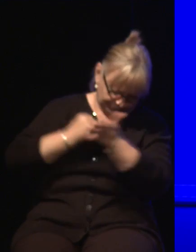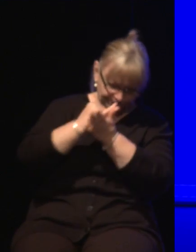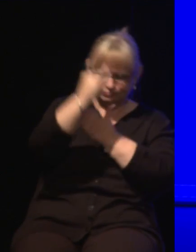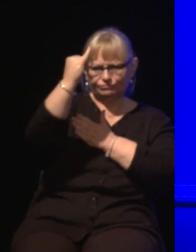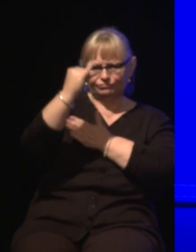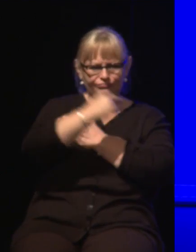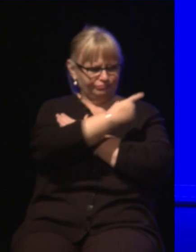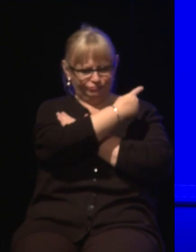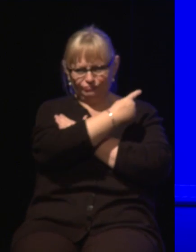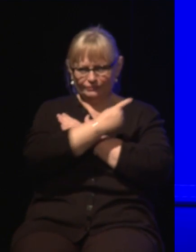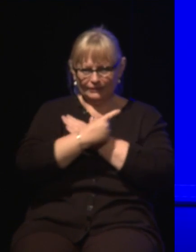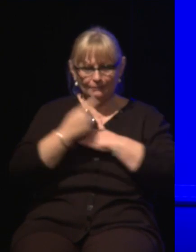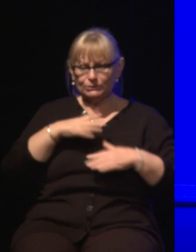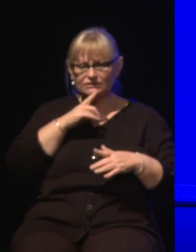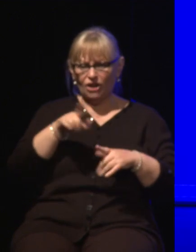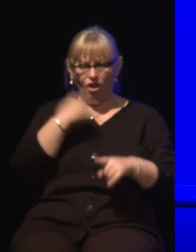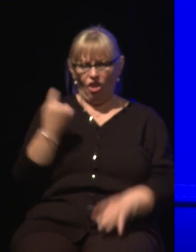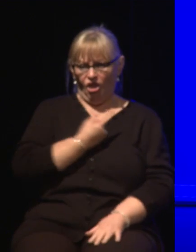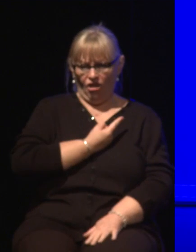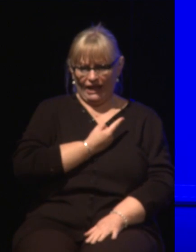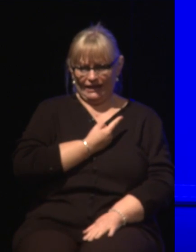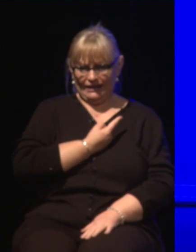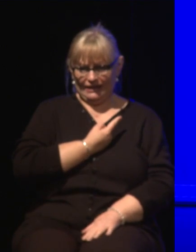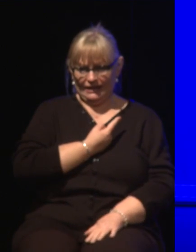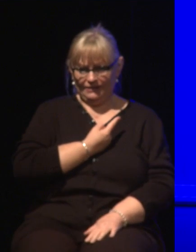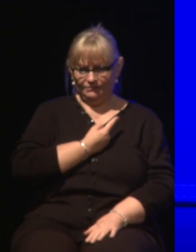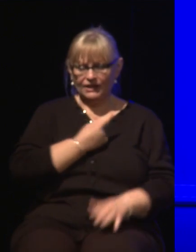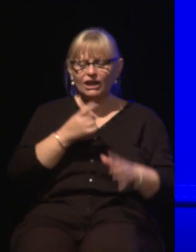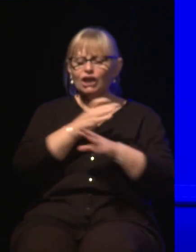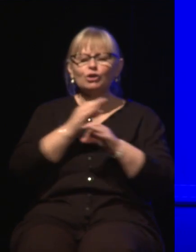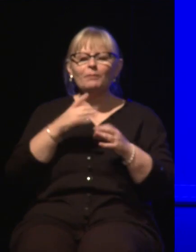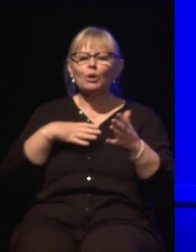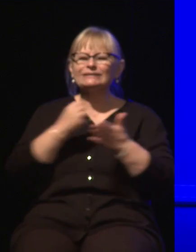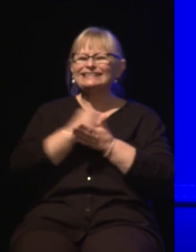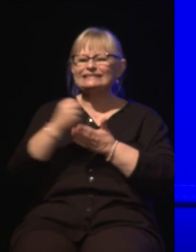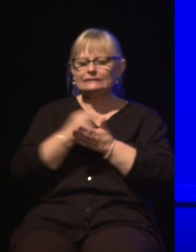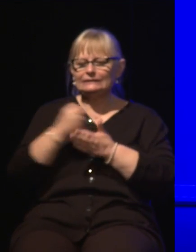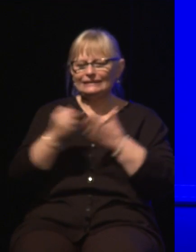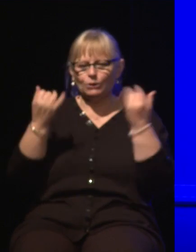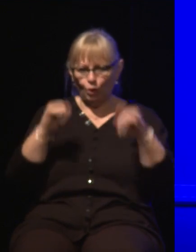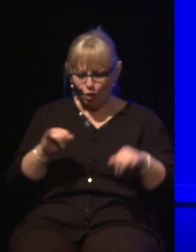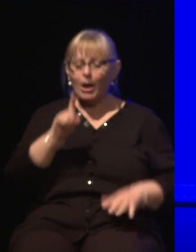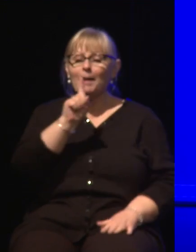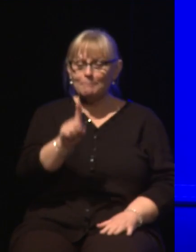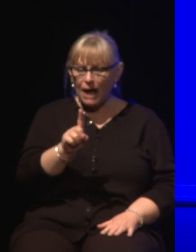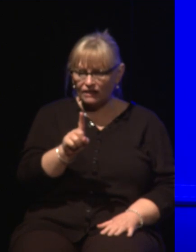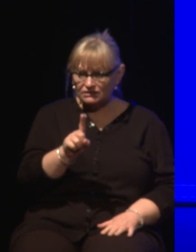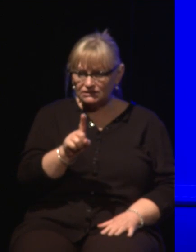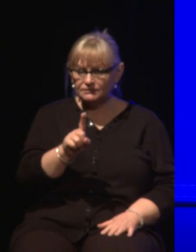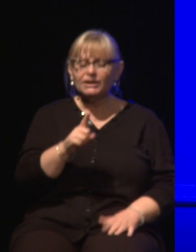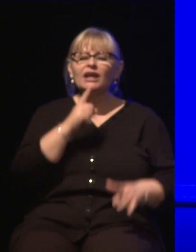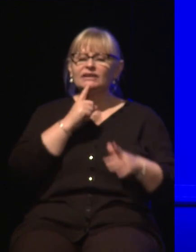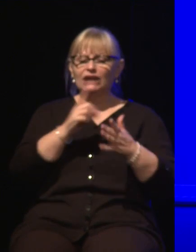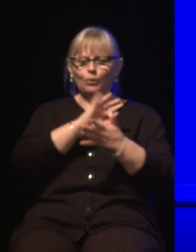had an adverse judgment against the newspaper, not on the ground of statistical sloppiness, but on the grounds of not